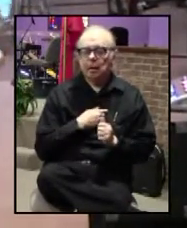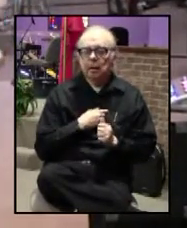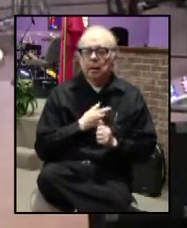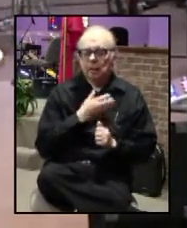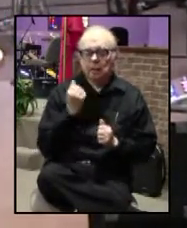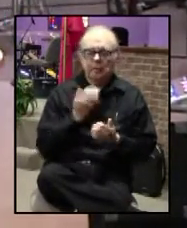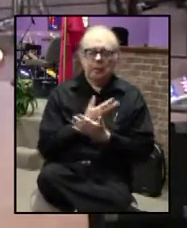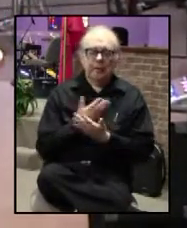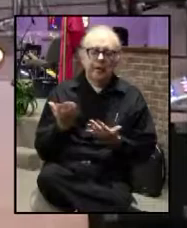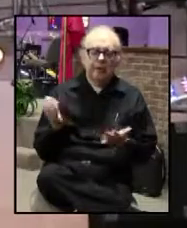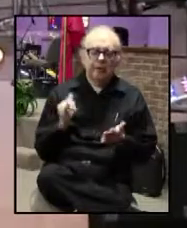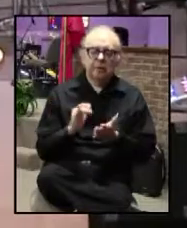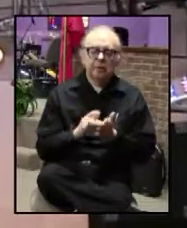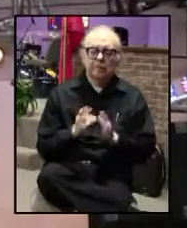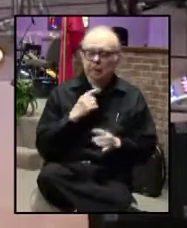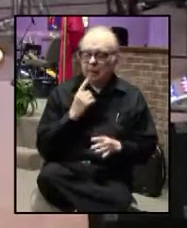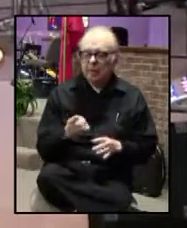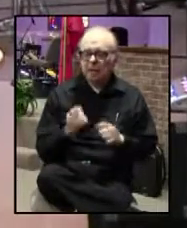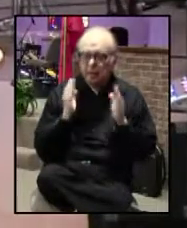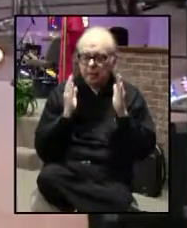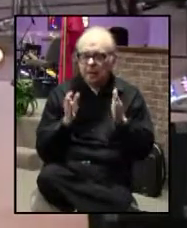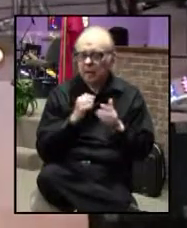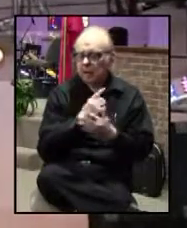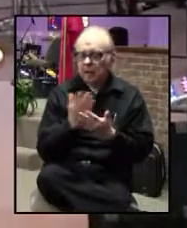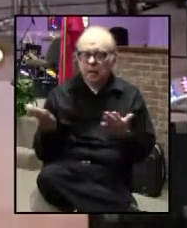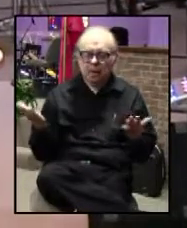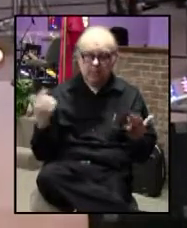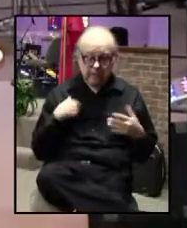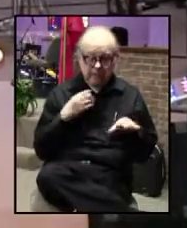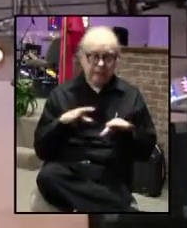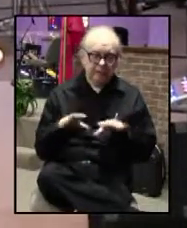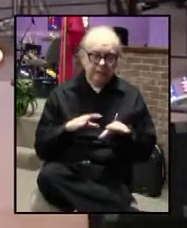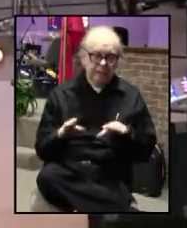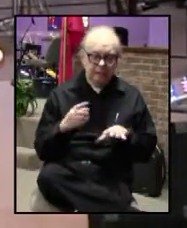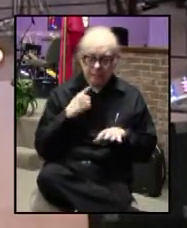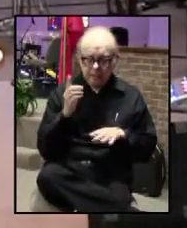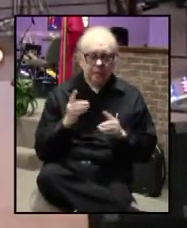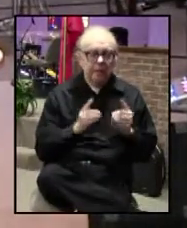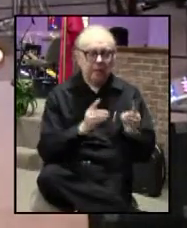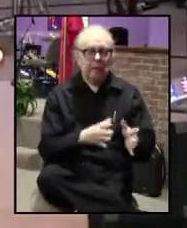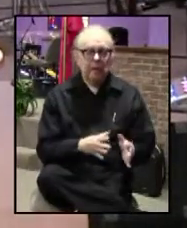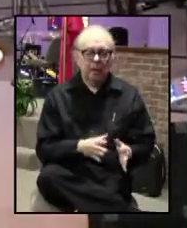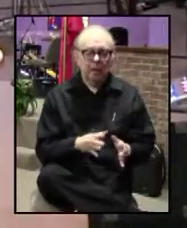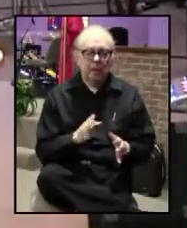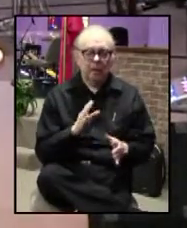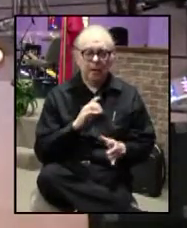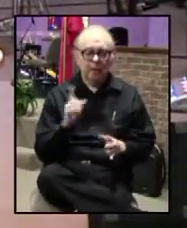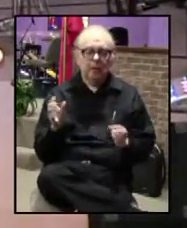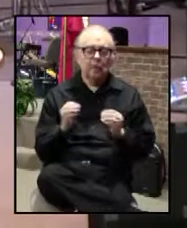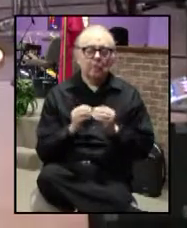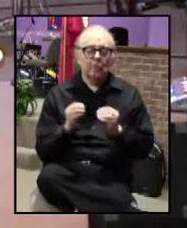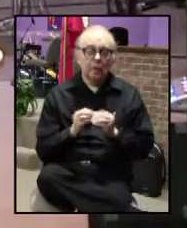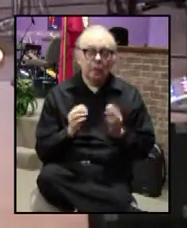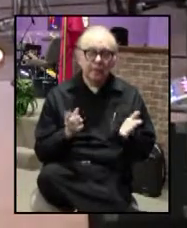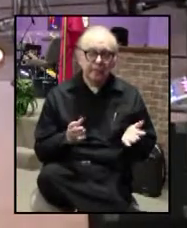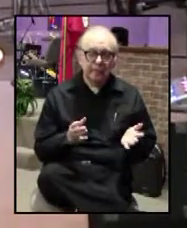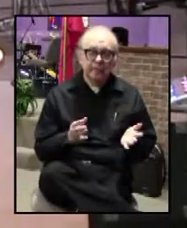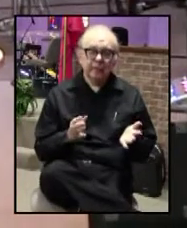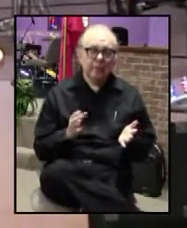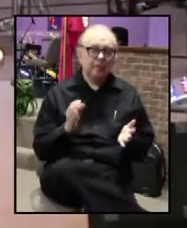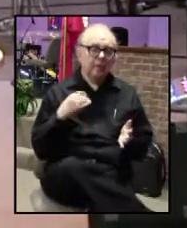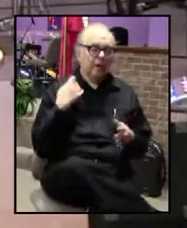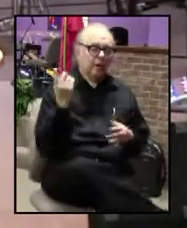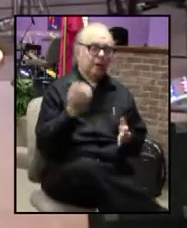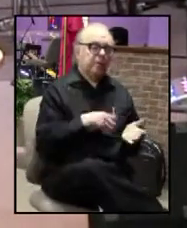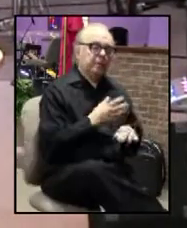greatest things that Jesus said, he says, listen, you see all the things that I did? He told his disciples. He says, there's going to be more that are